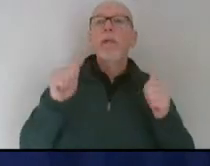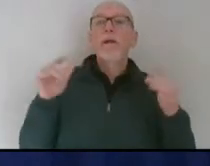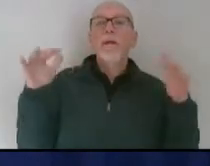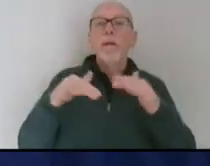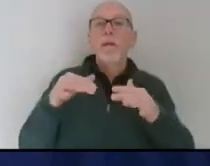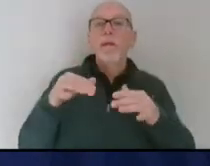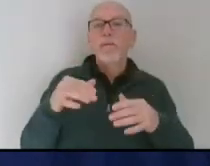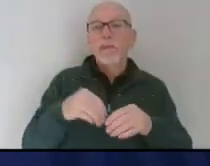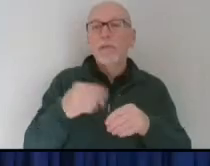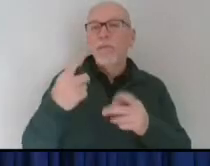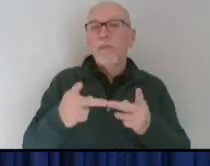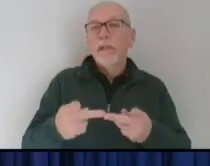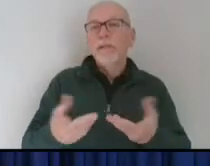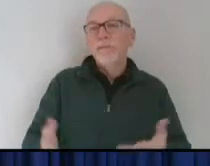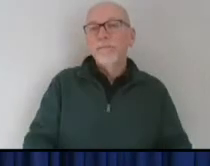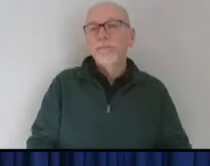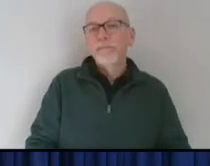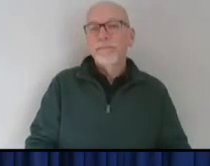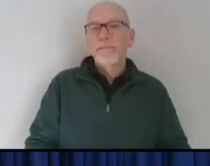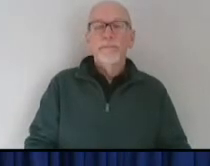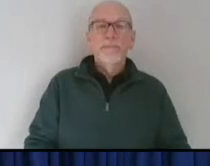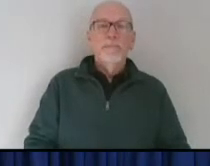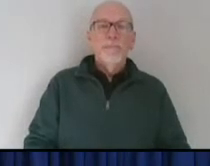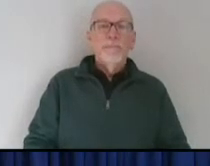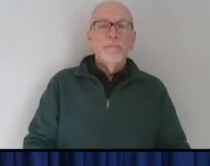state? Yeah, and I would just say,